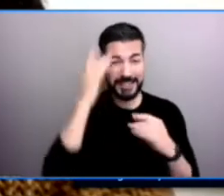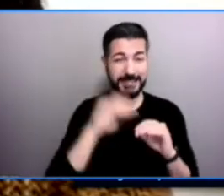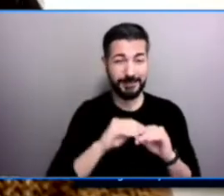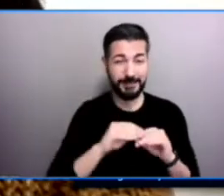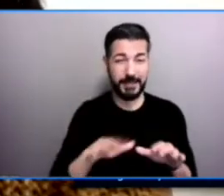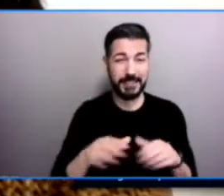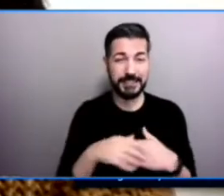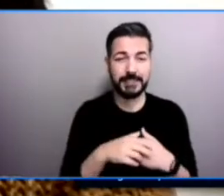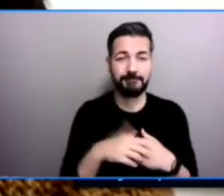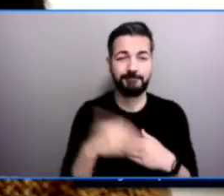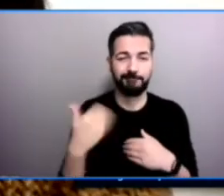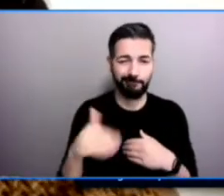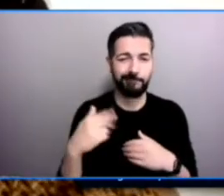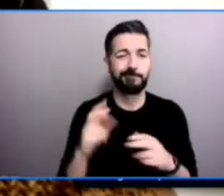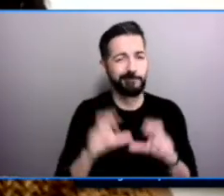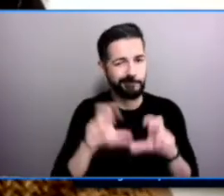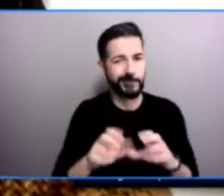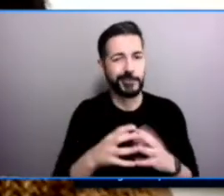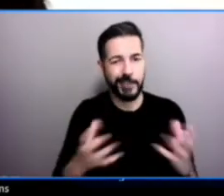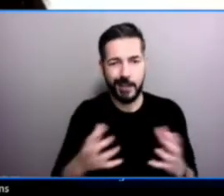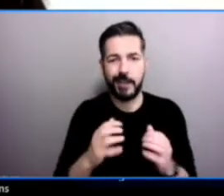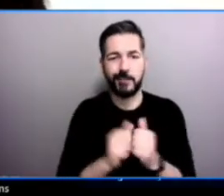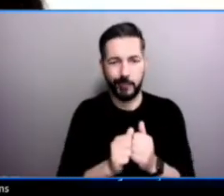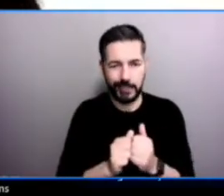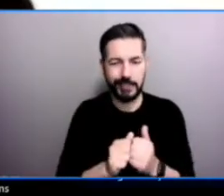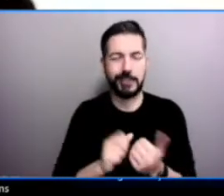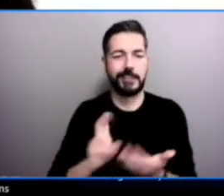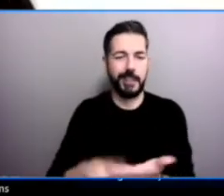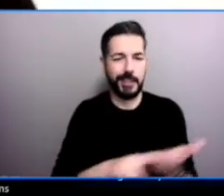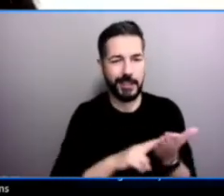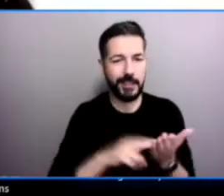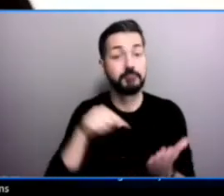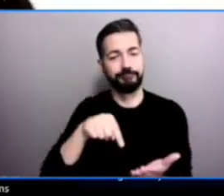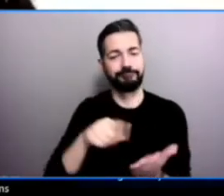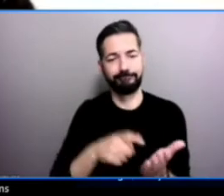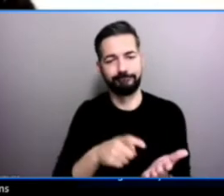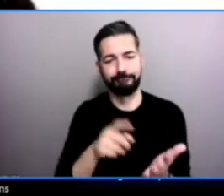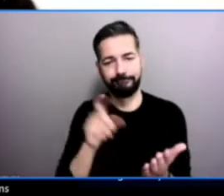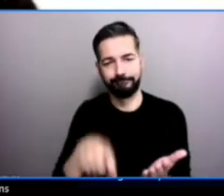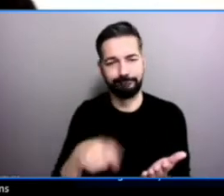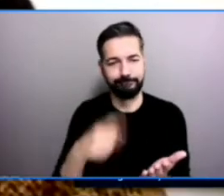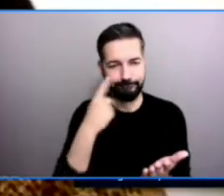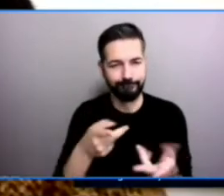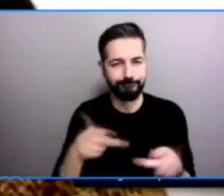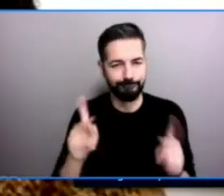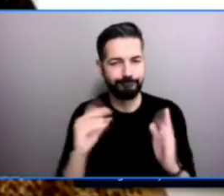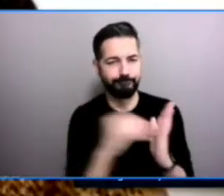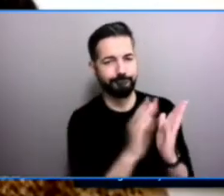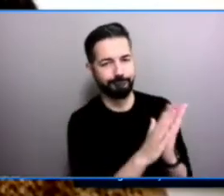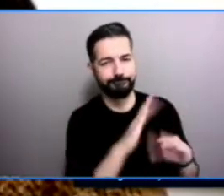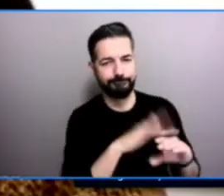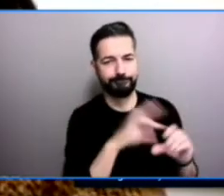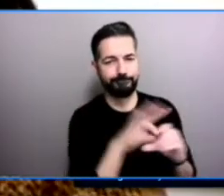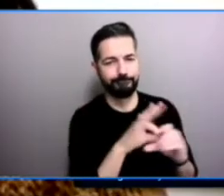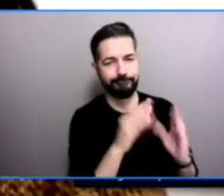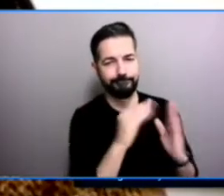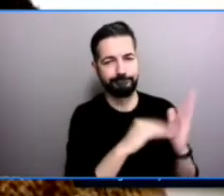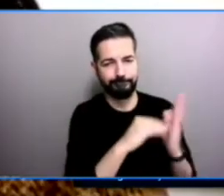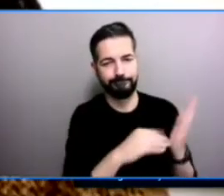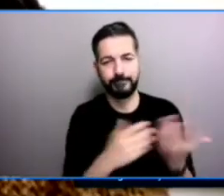this virtual world, we relied so heavily on social media. We did a dozen different live streams because we couldn't have